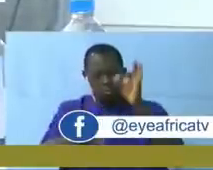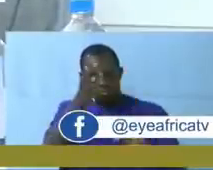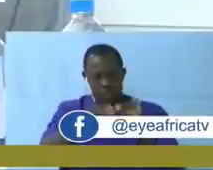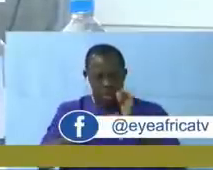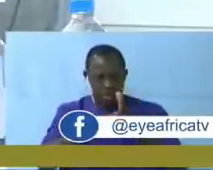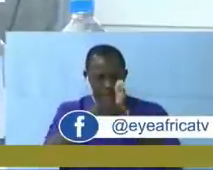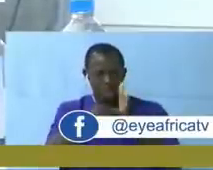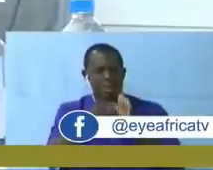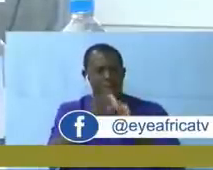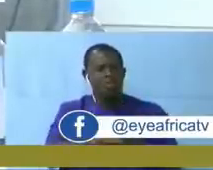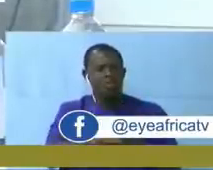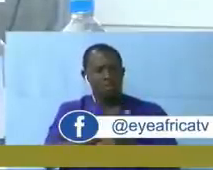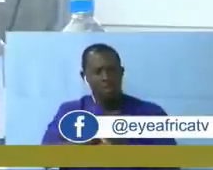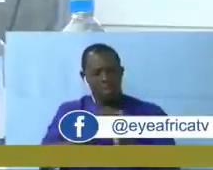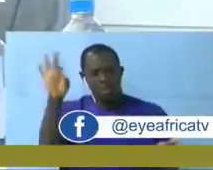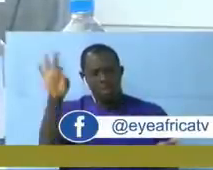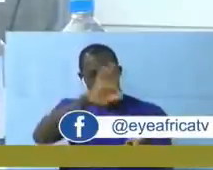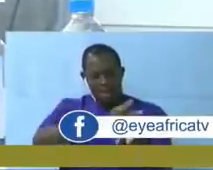do my bar.